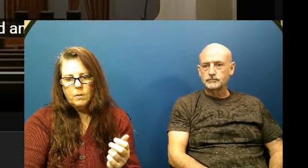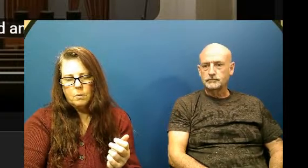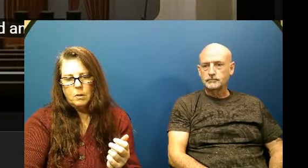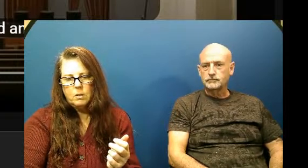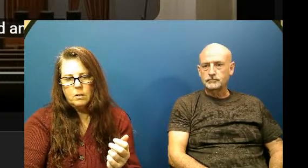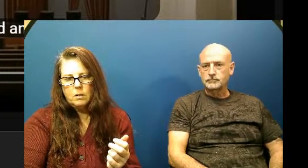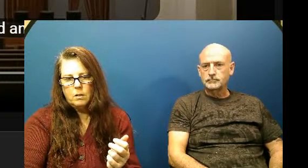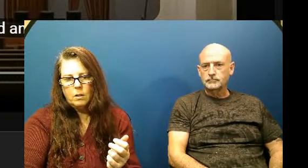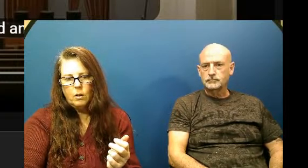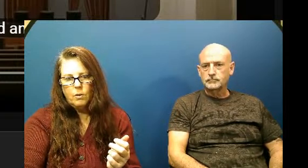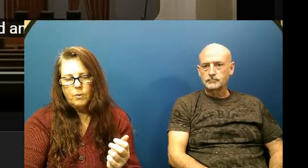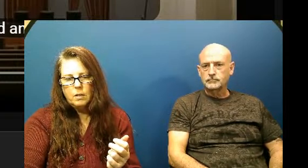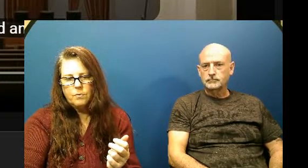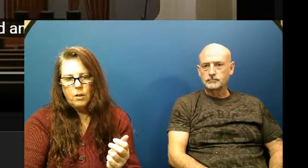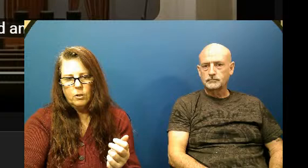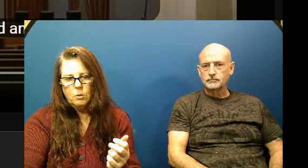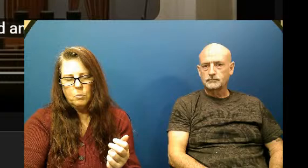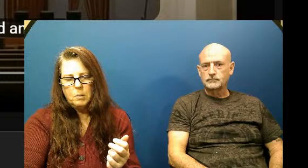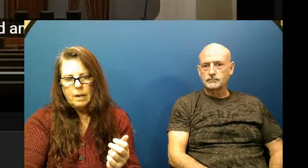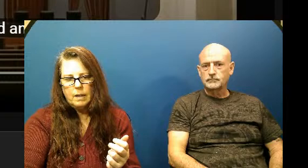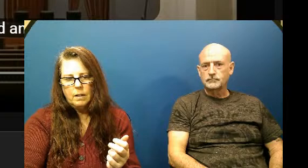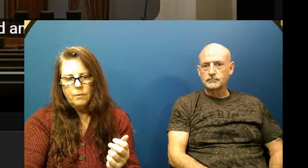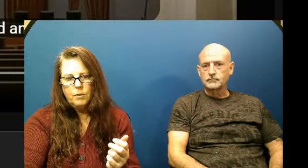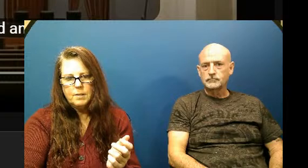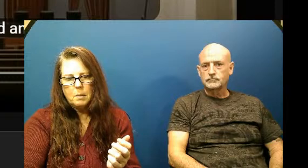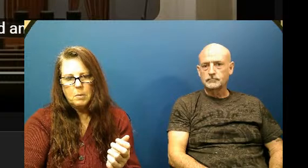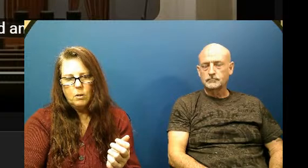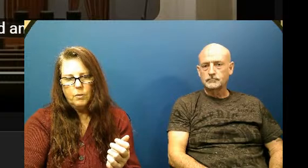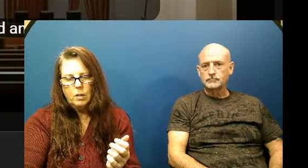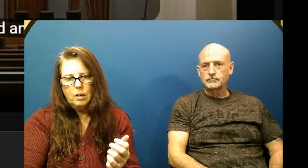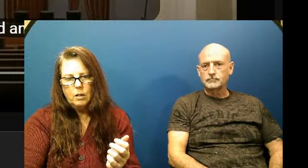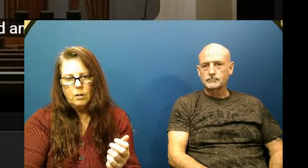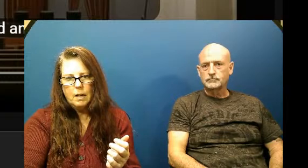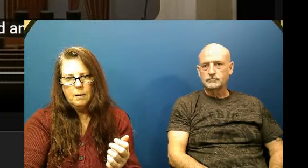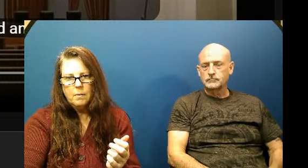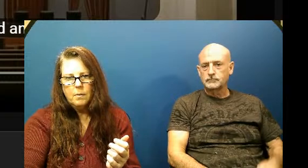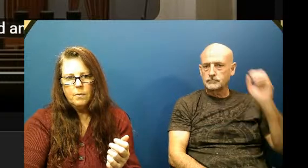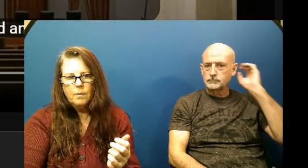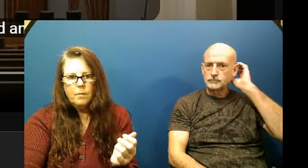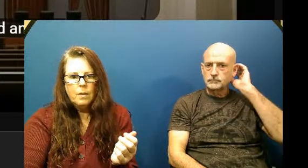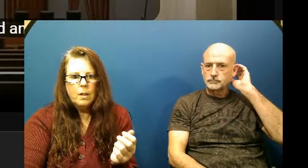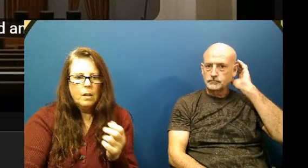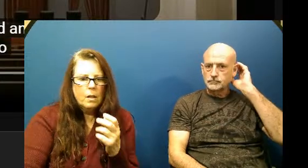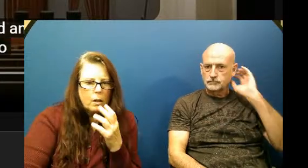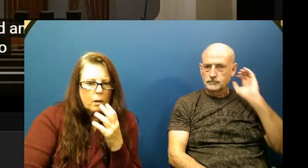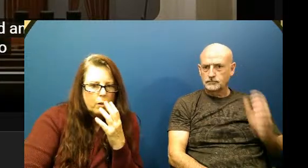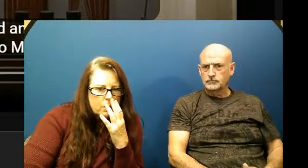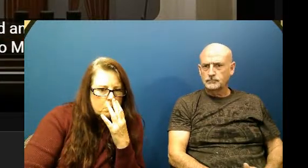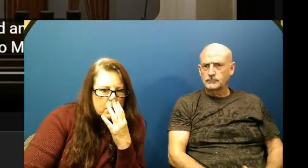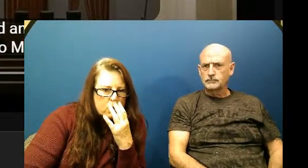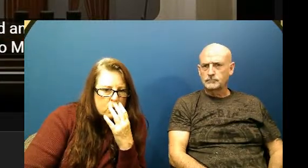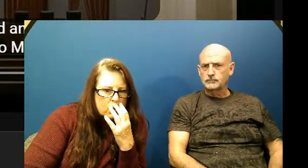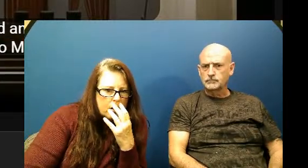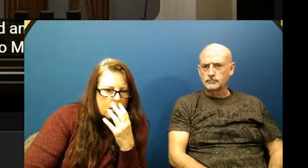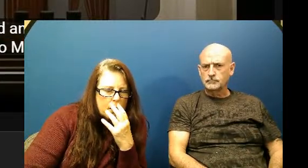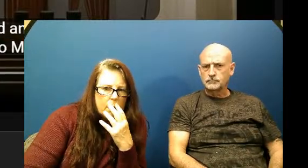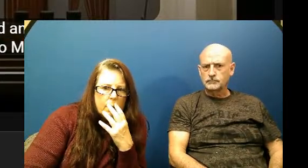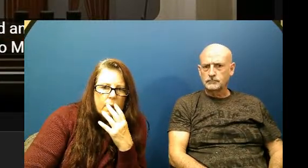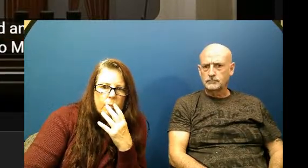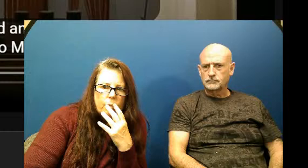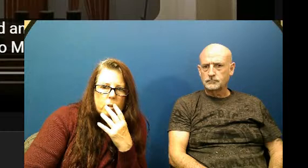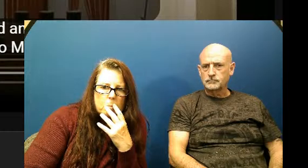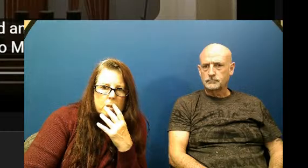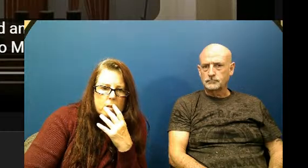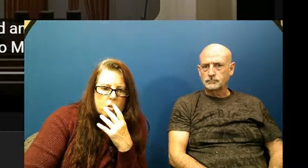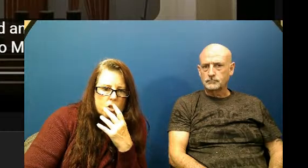okay, so I'm going to, hopefully this volume will be high enough. You guys let me know if you can hear it, okay? Mr. Francisco. Oh, I need to make sure